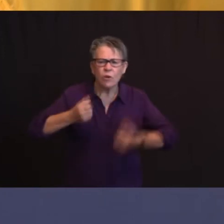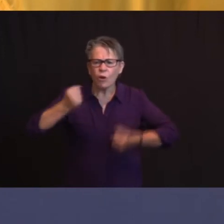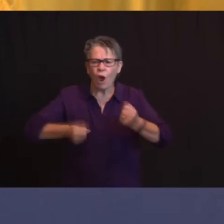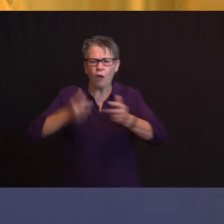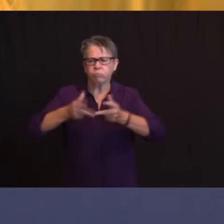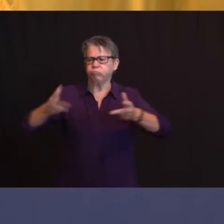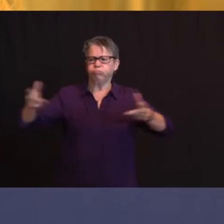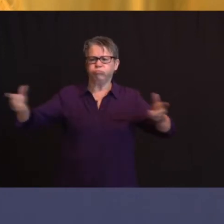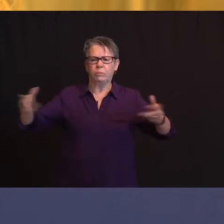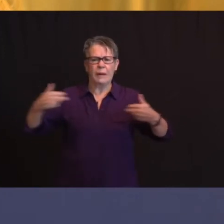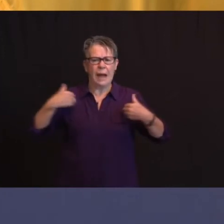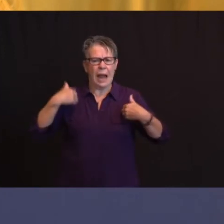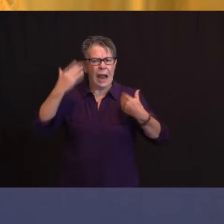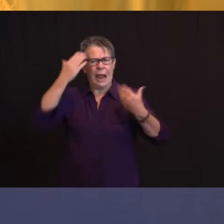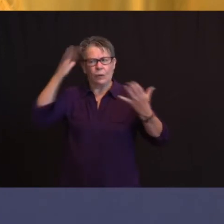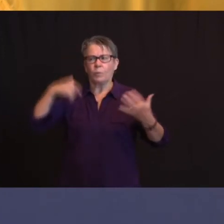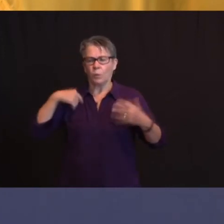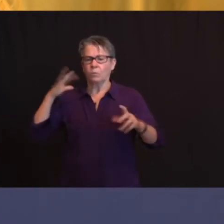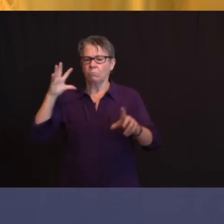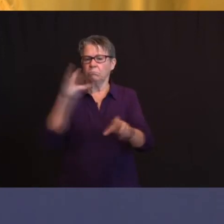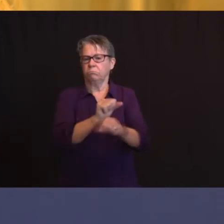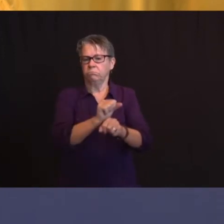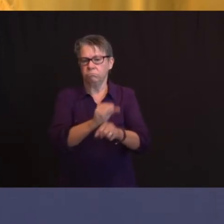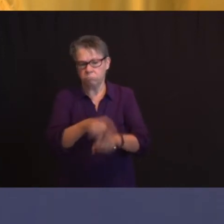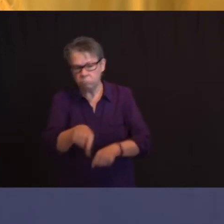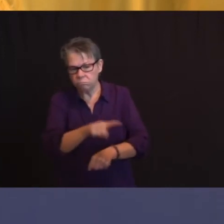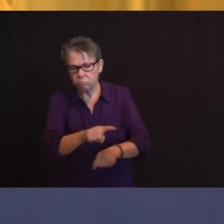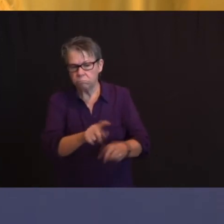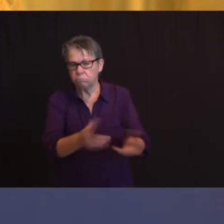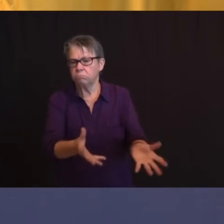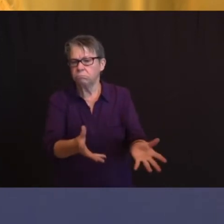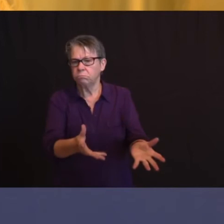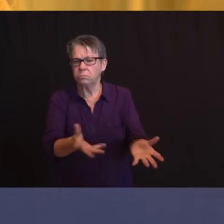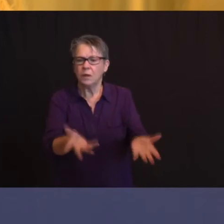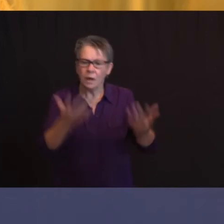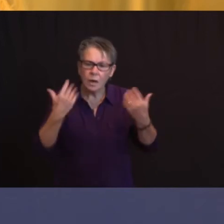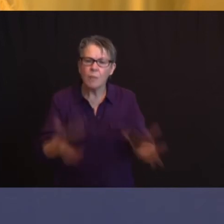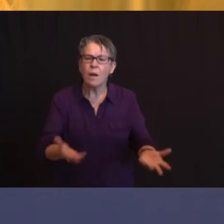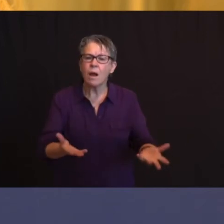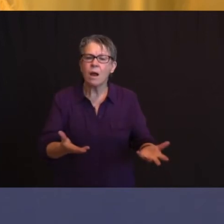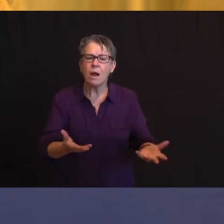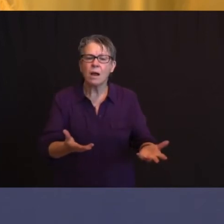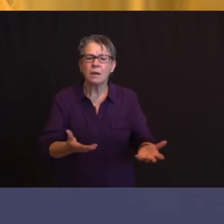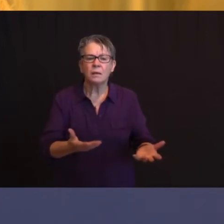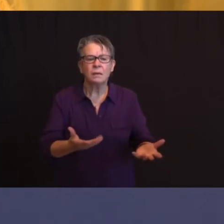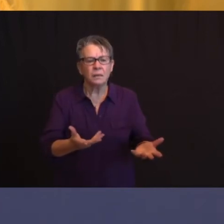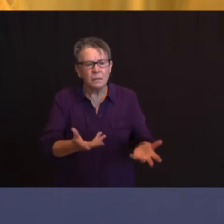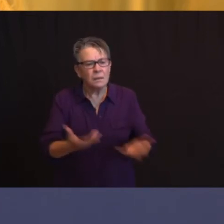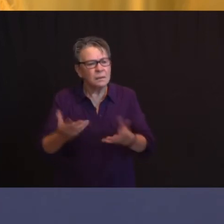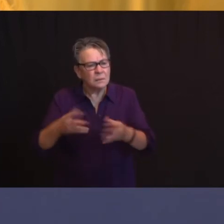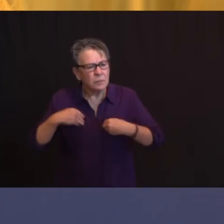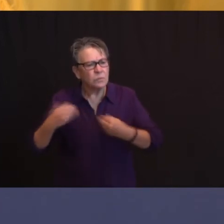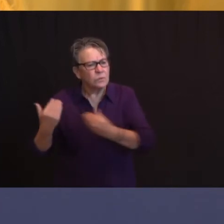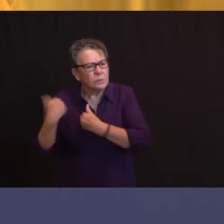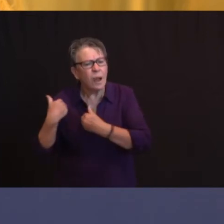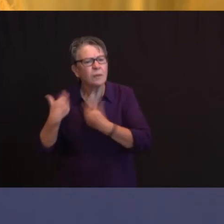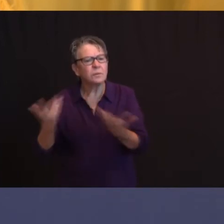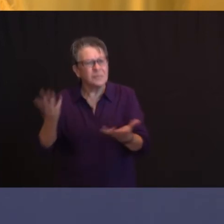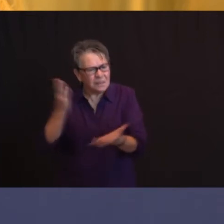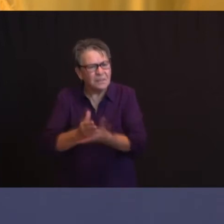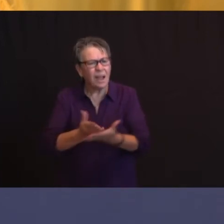high alert. But there's nothing like personal responsibility. It's up to us, folks. If it comes down to needing law